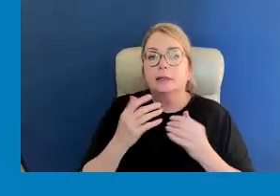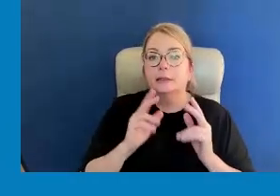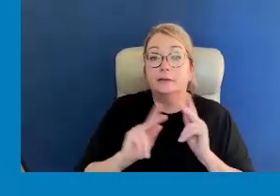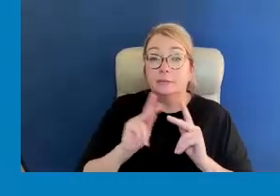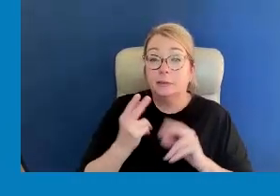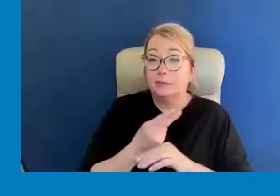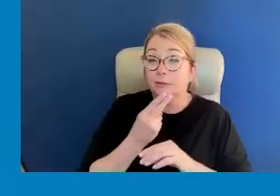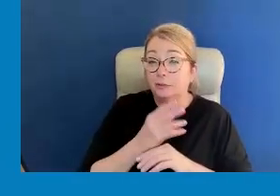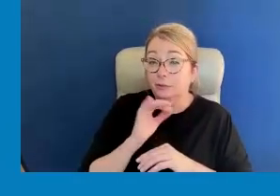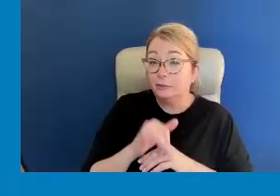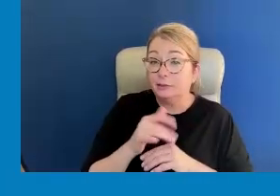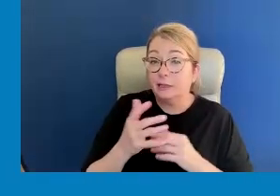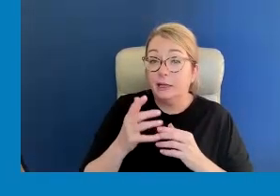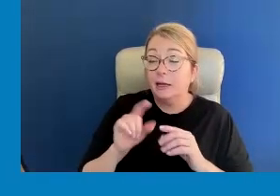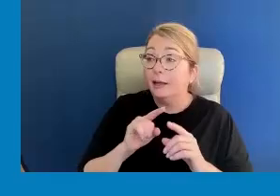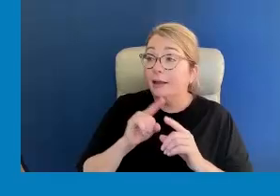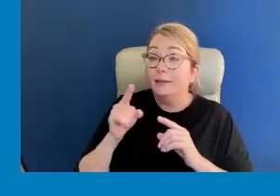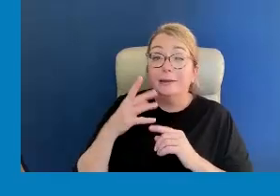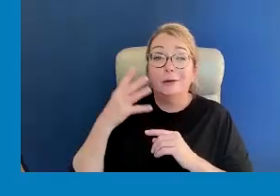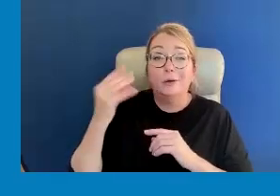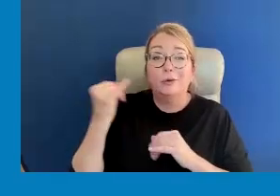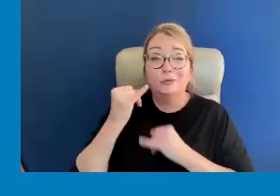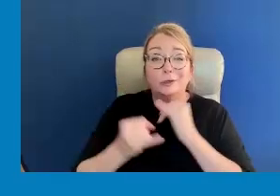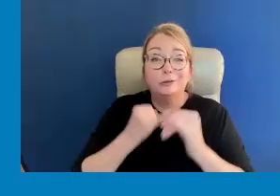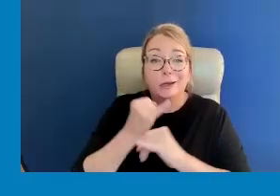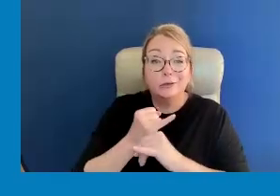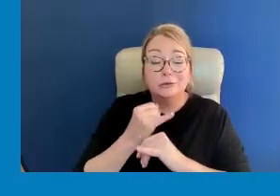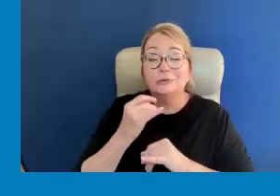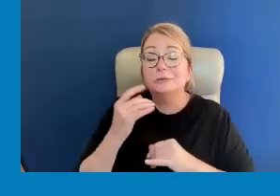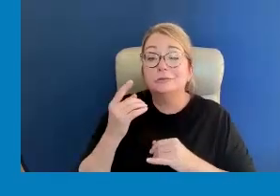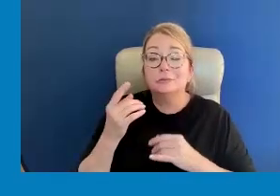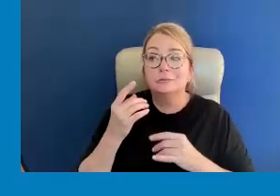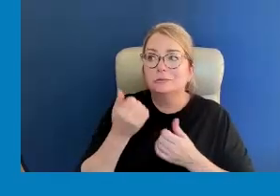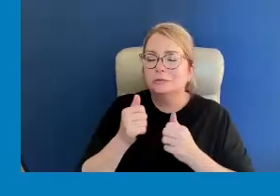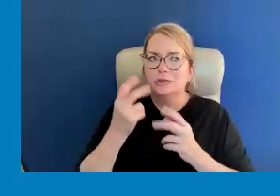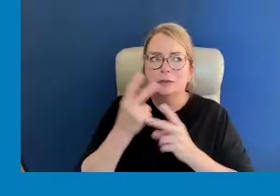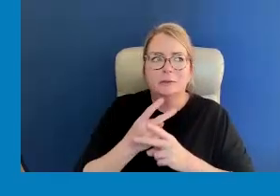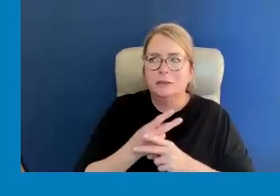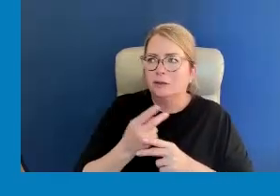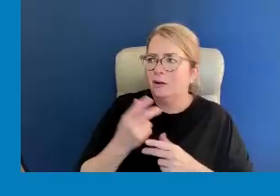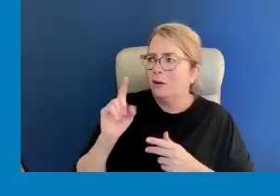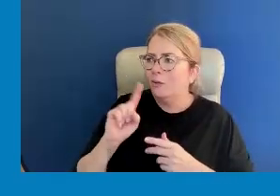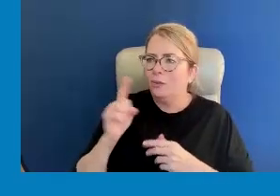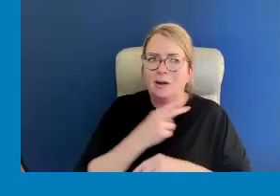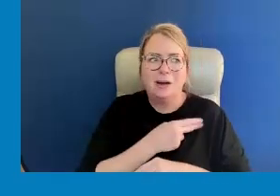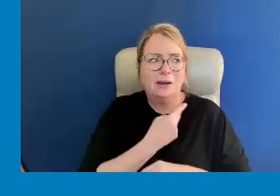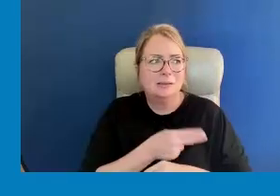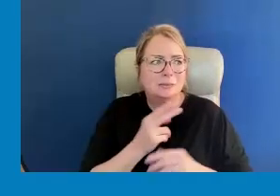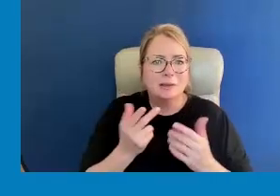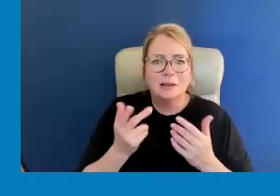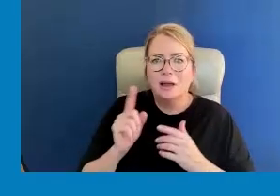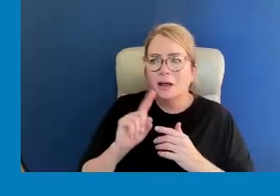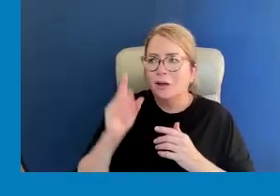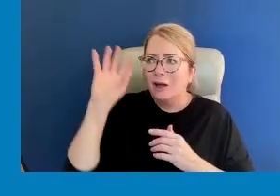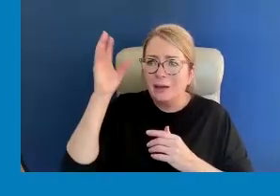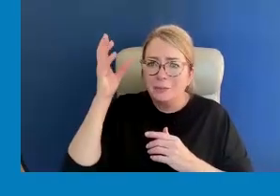use this. They go overseas or they're out of town, out of the country. They're trying to figure out where the nearest hospital is. They are trying to figure out how to get an